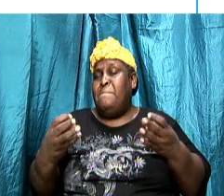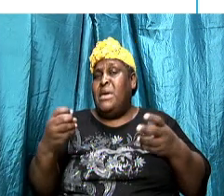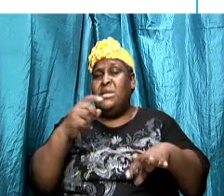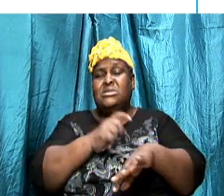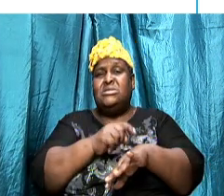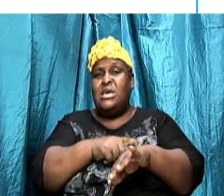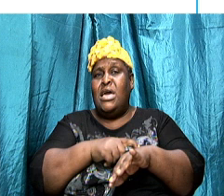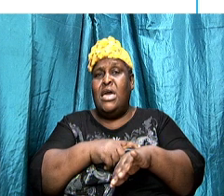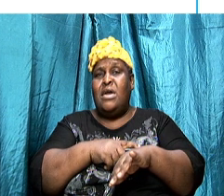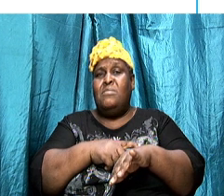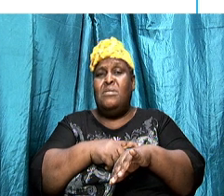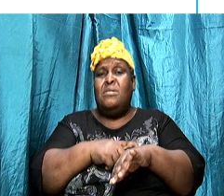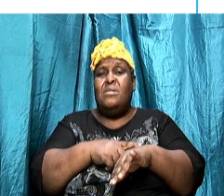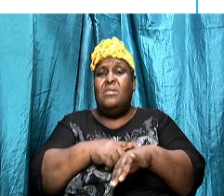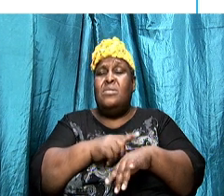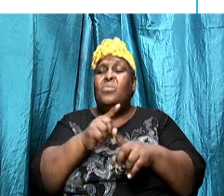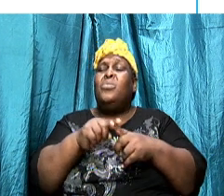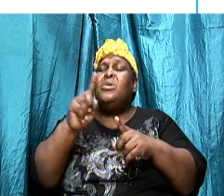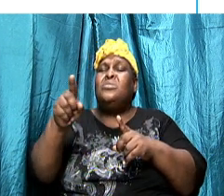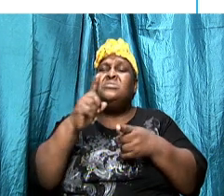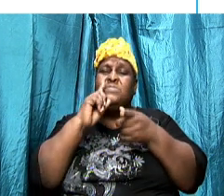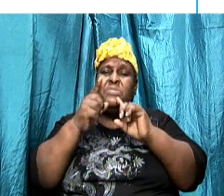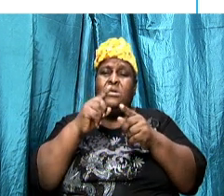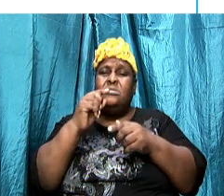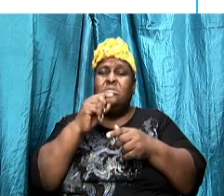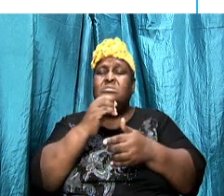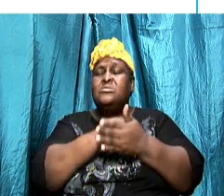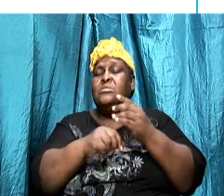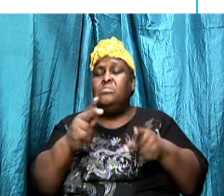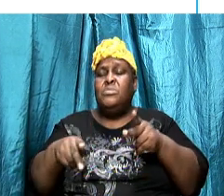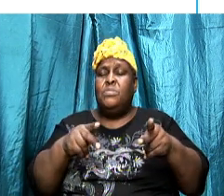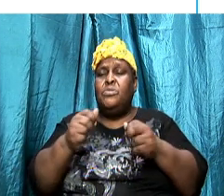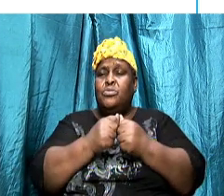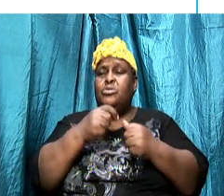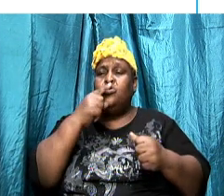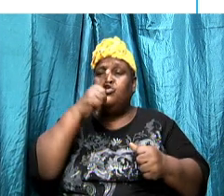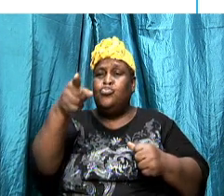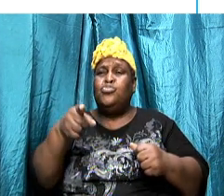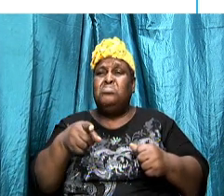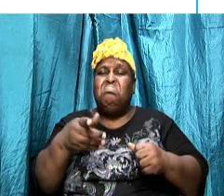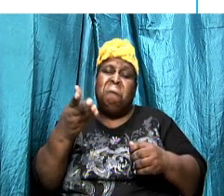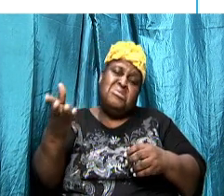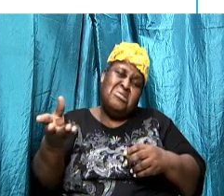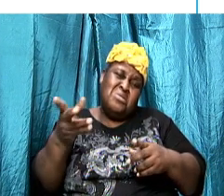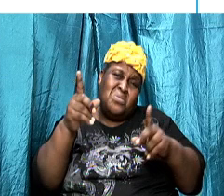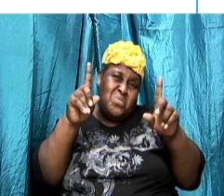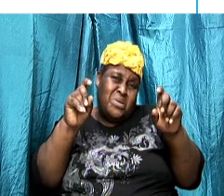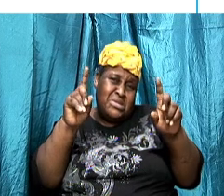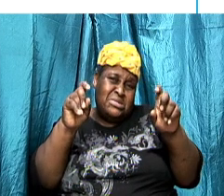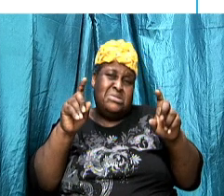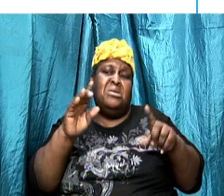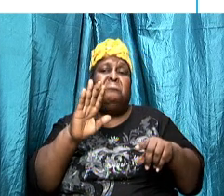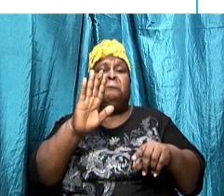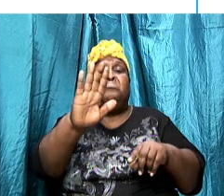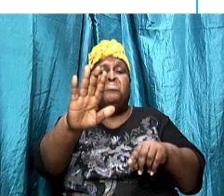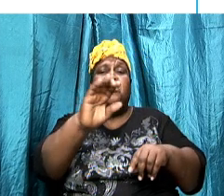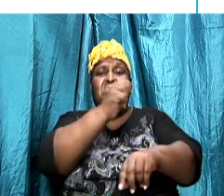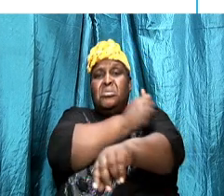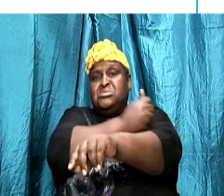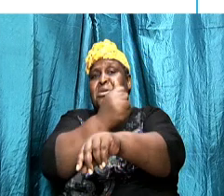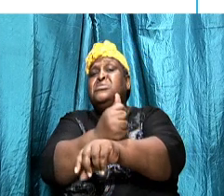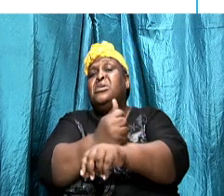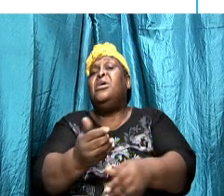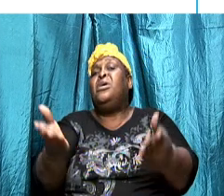you confronted somebody with the truth, you know, they will question your authority. And they will